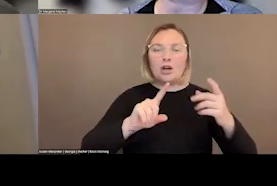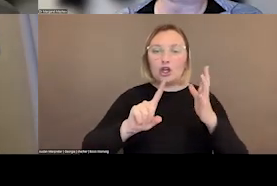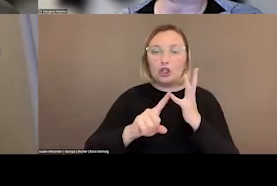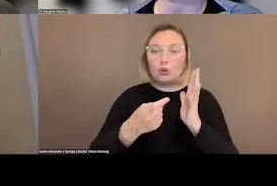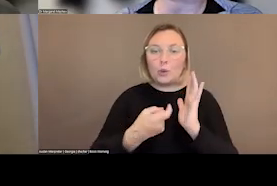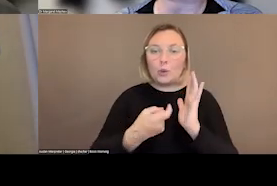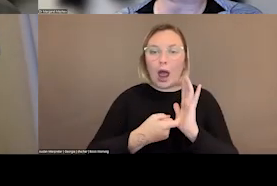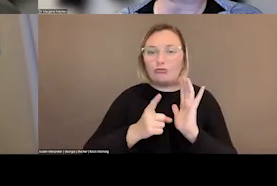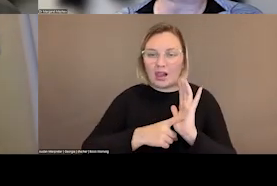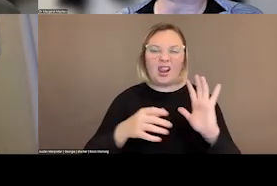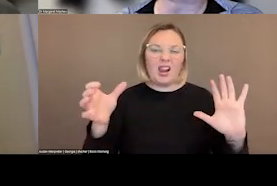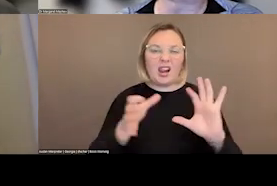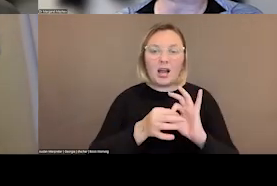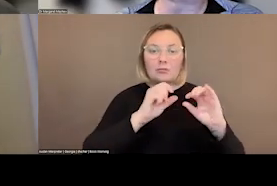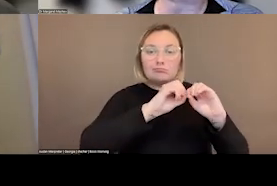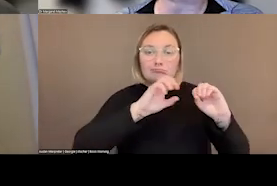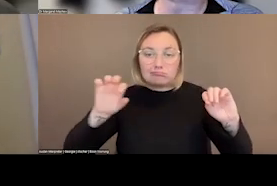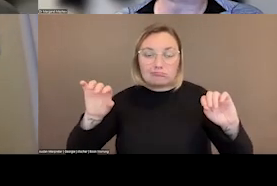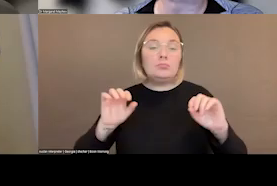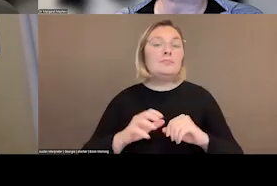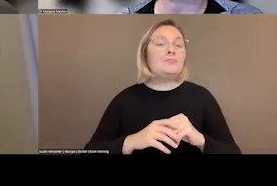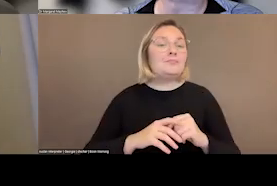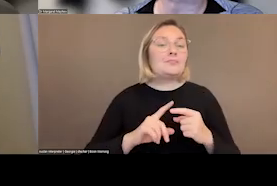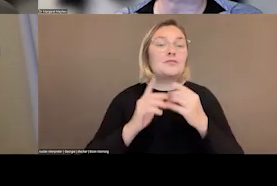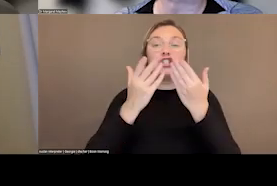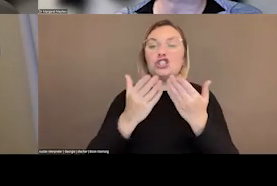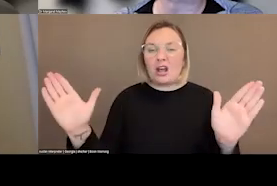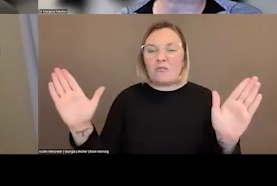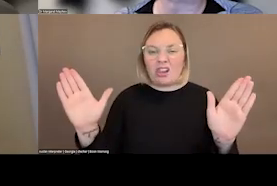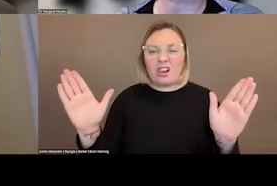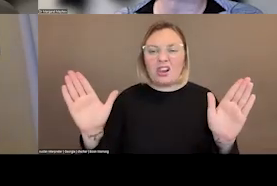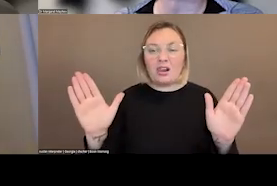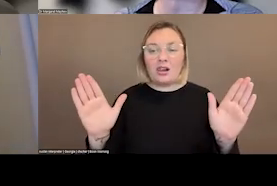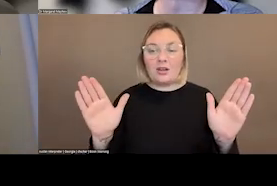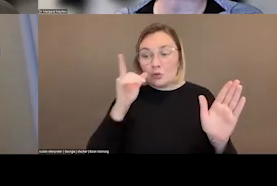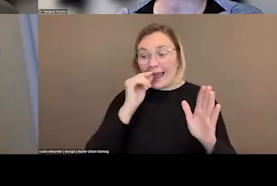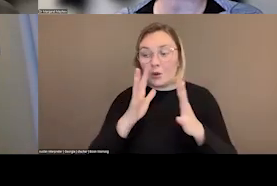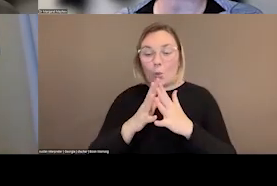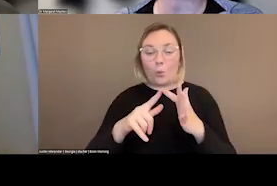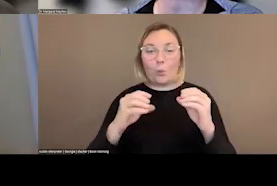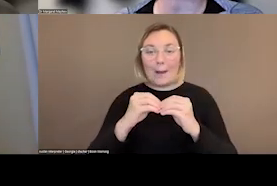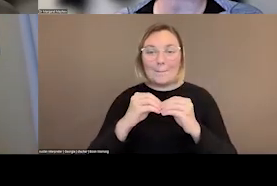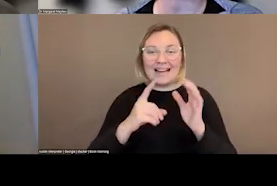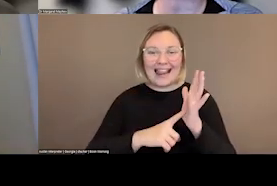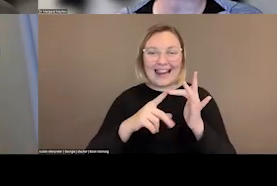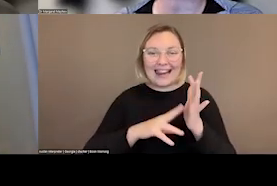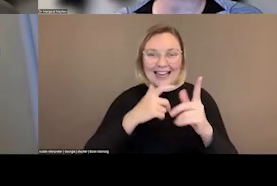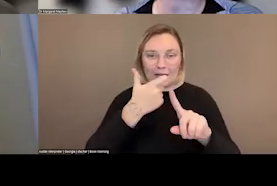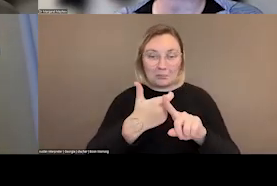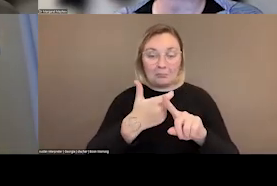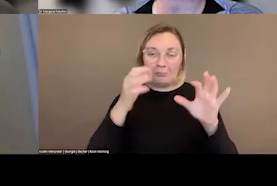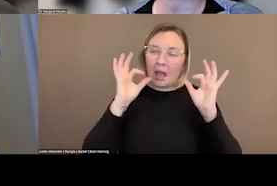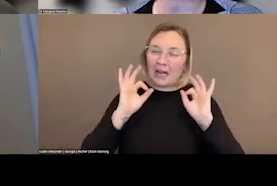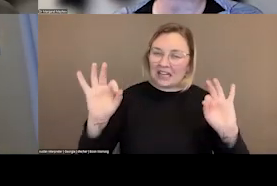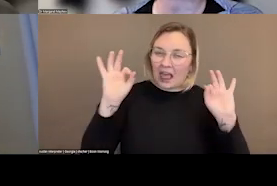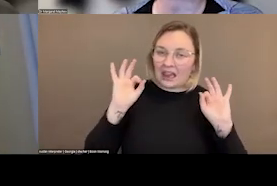URLs. So generally, providing via web links is I think ideal